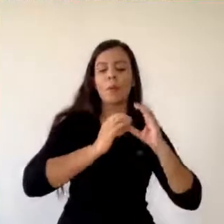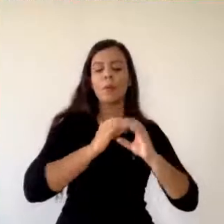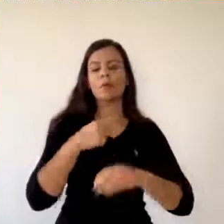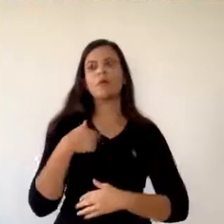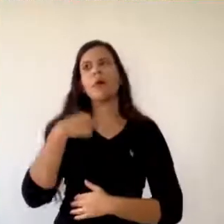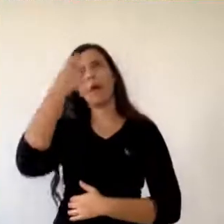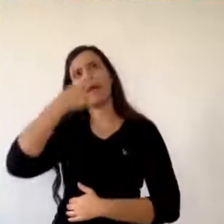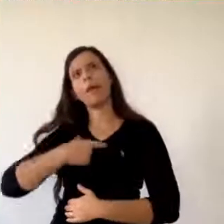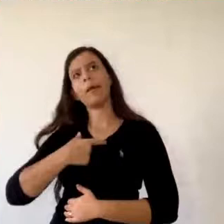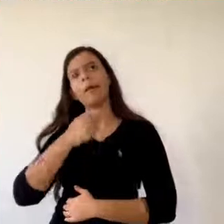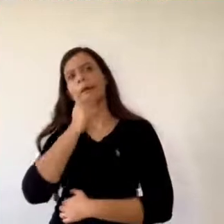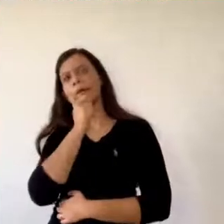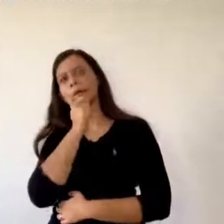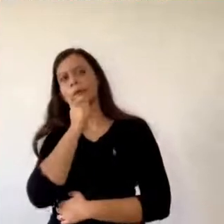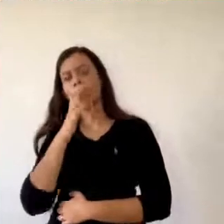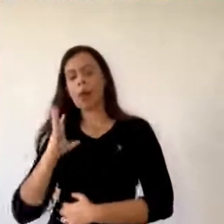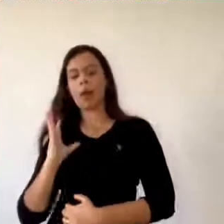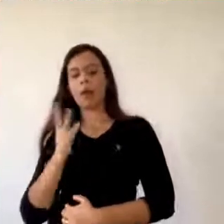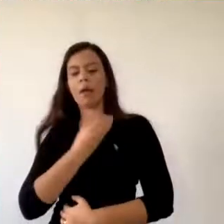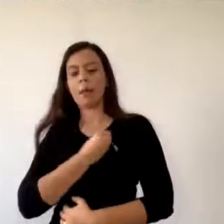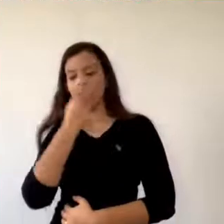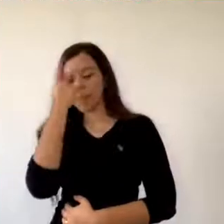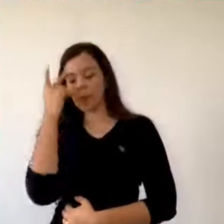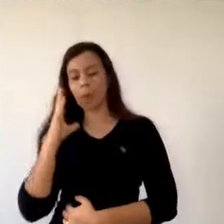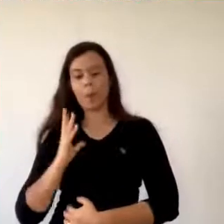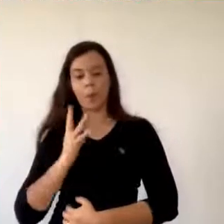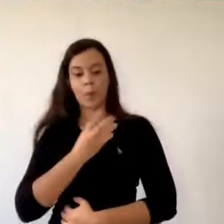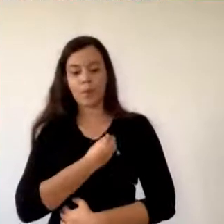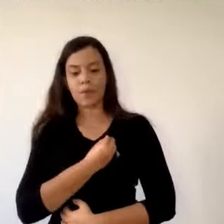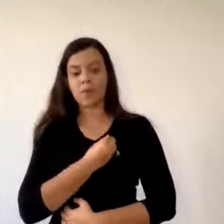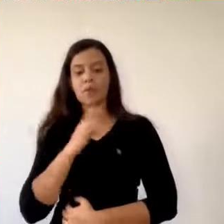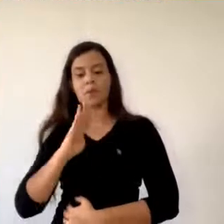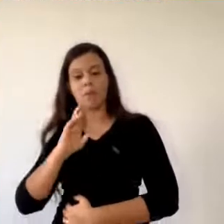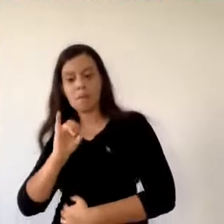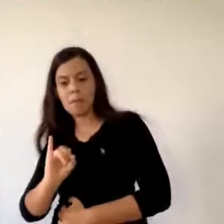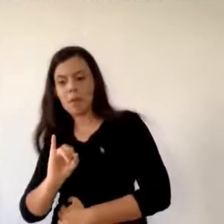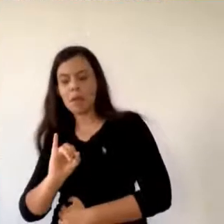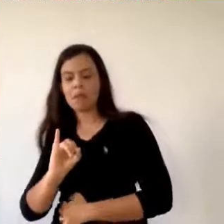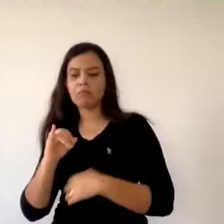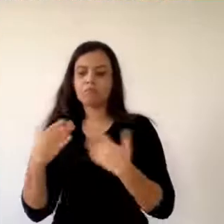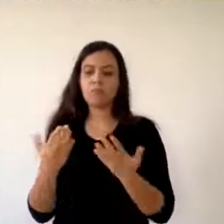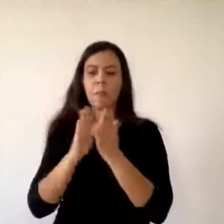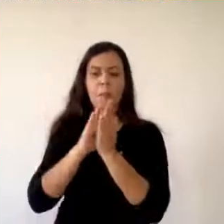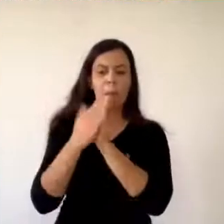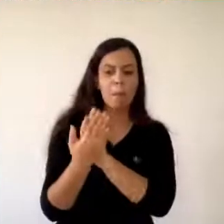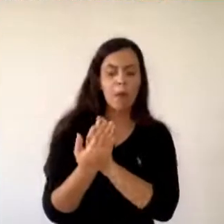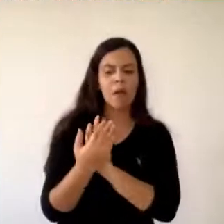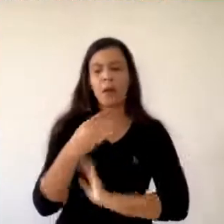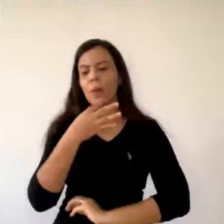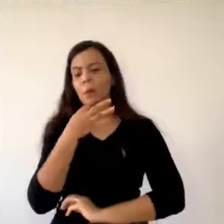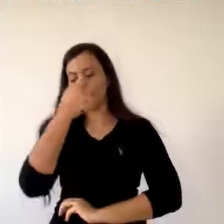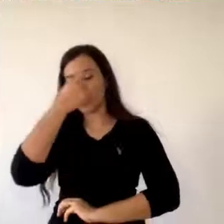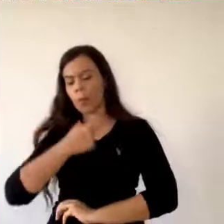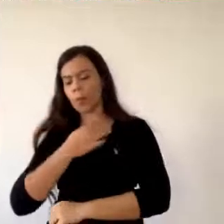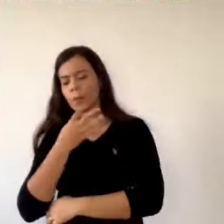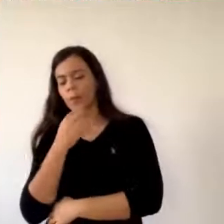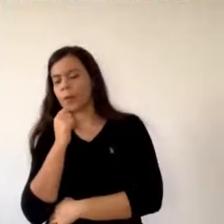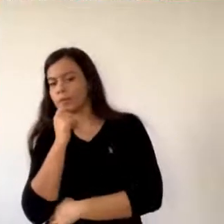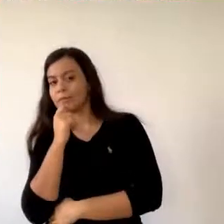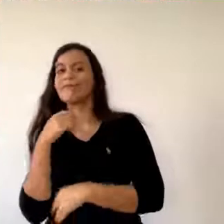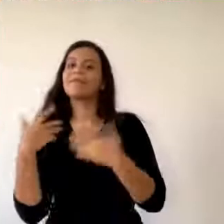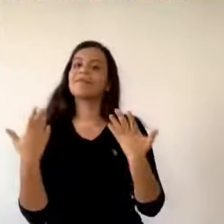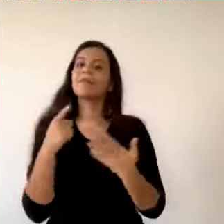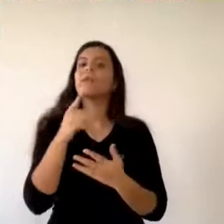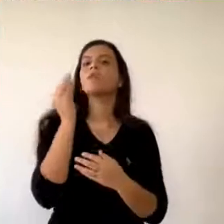many transvestites have you kissed in the cheek? We kiss everybody in the cheek anyway in Brazil. This is